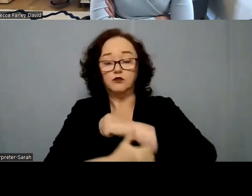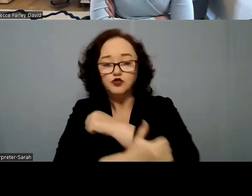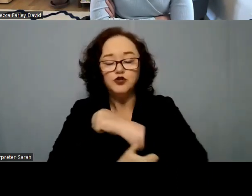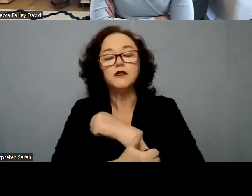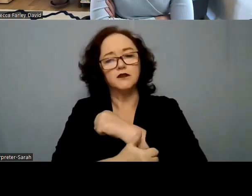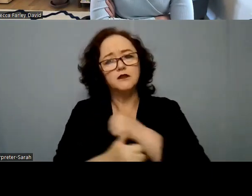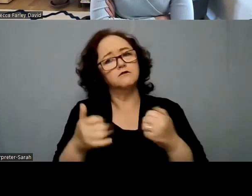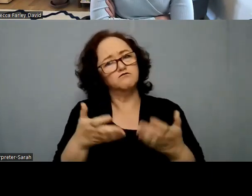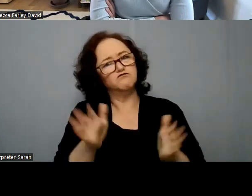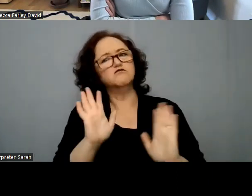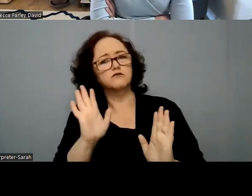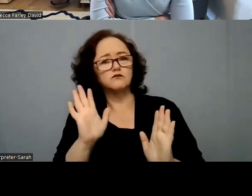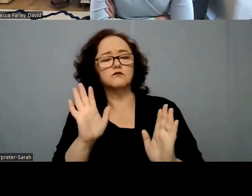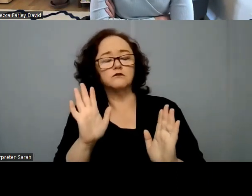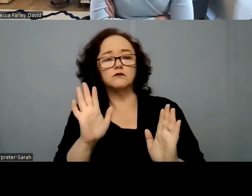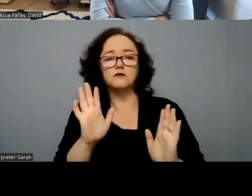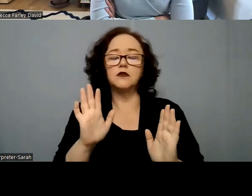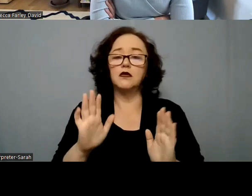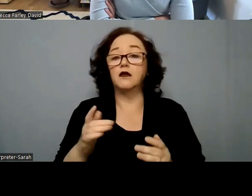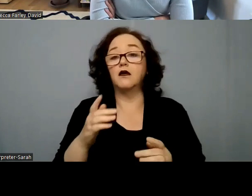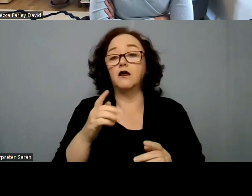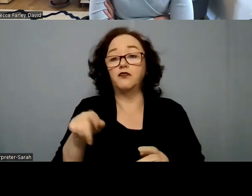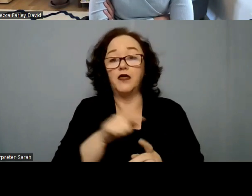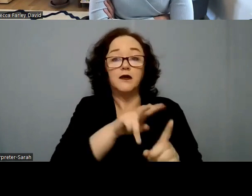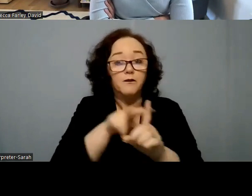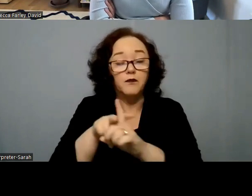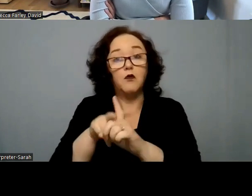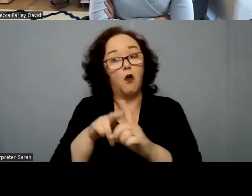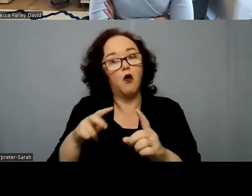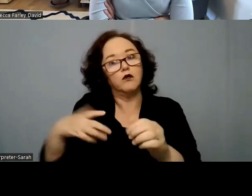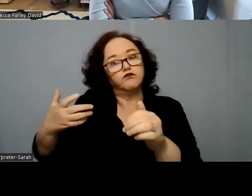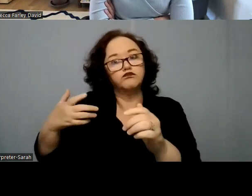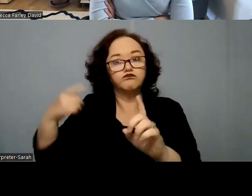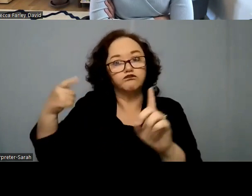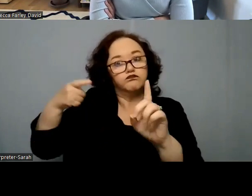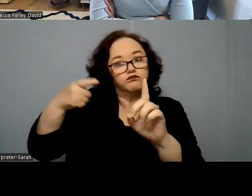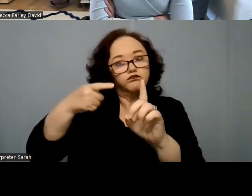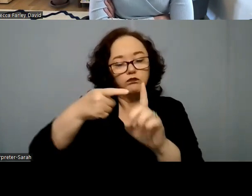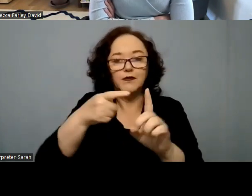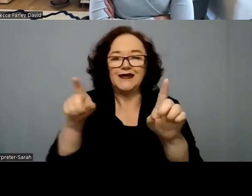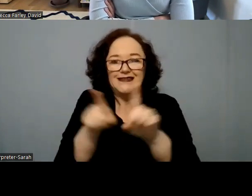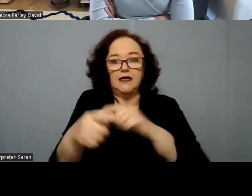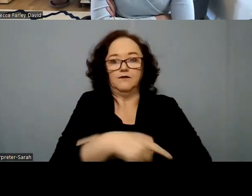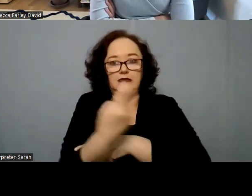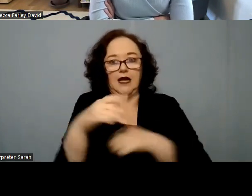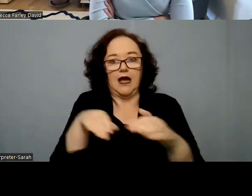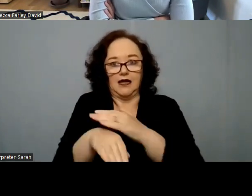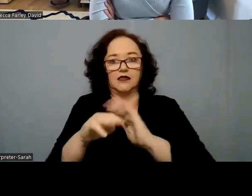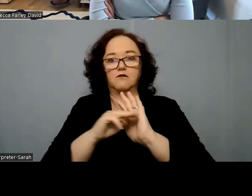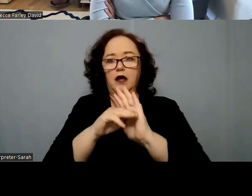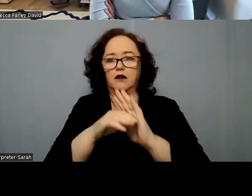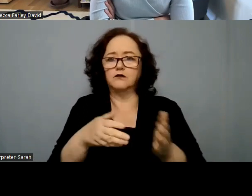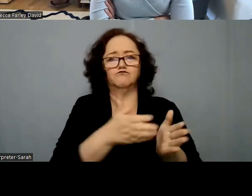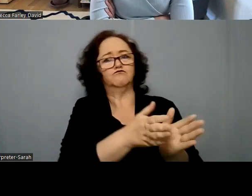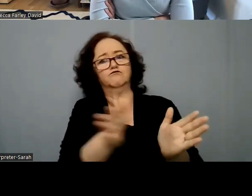they have implemented or are moving towards same-day access models across the board, which is just really helpful